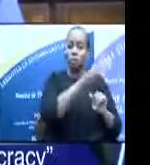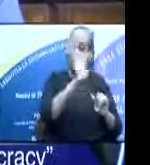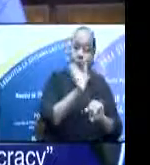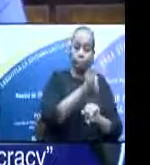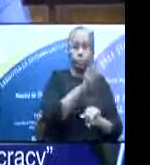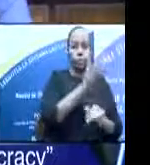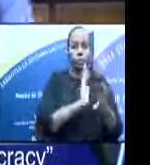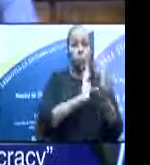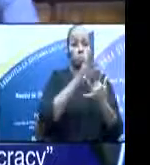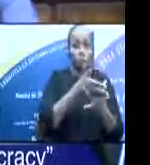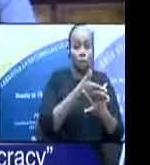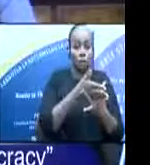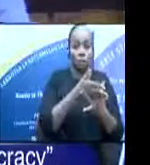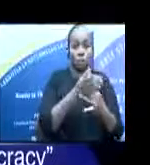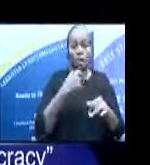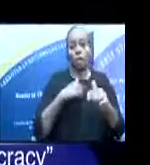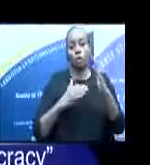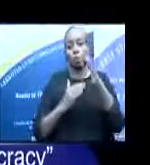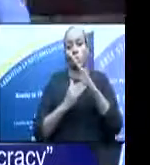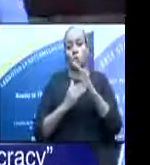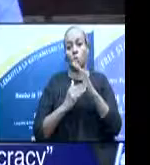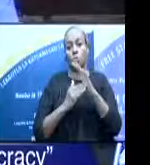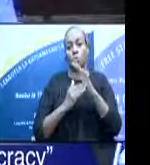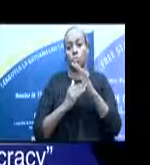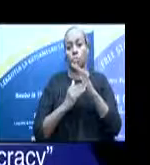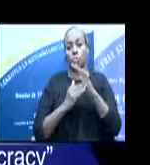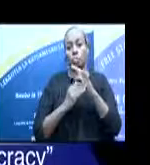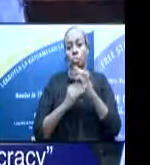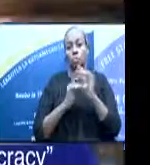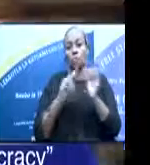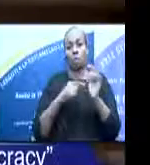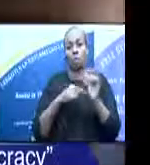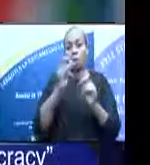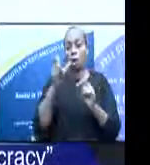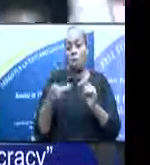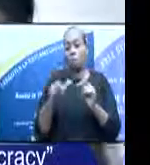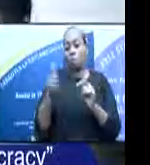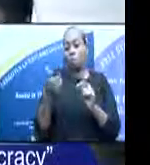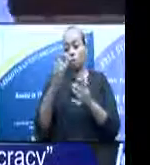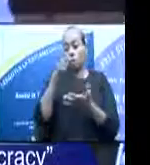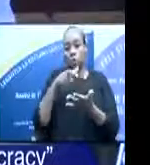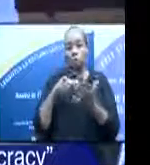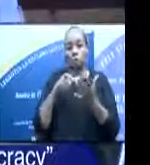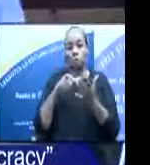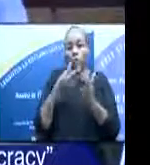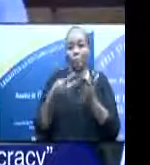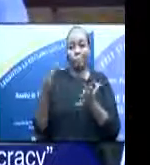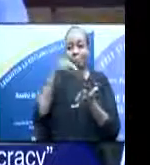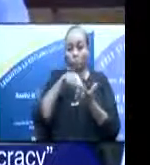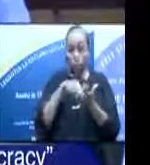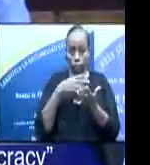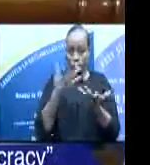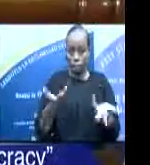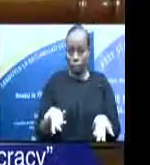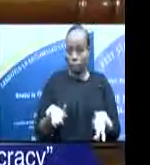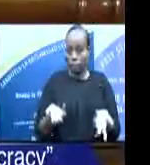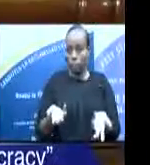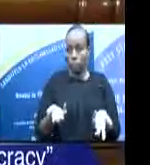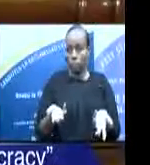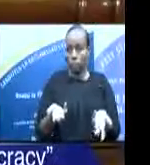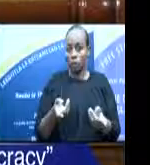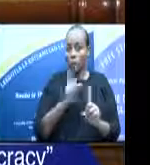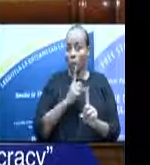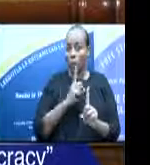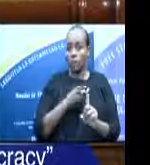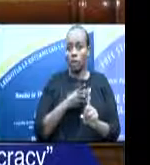you interject, and you stop them. We're not talking about when somebody stands up and asks somebody to actually stop and on a point